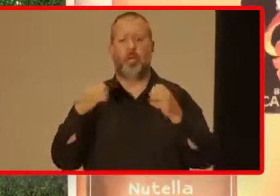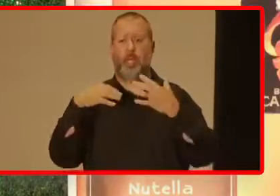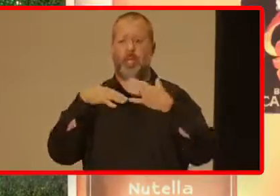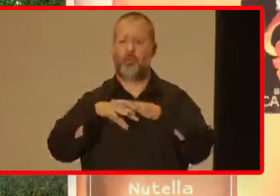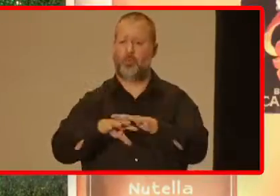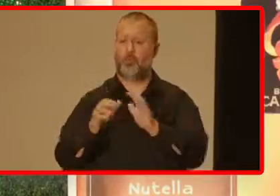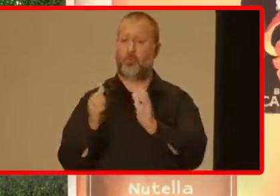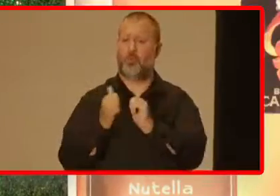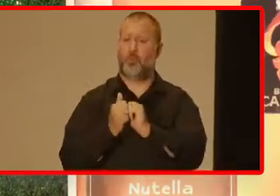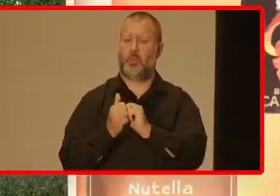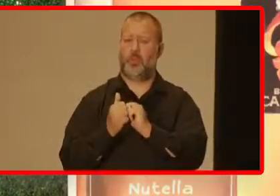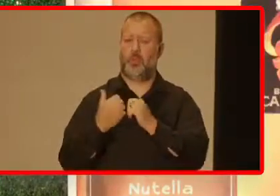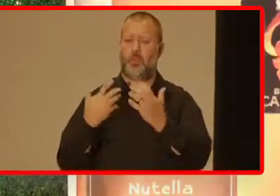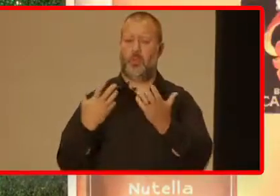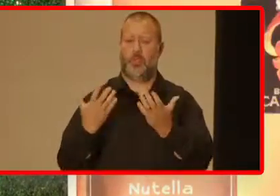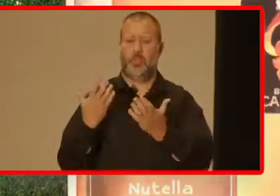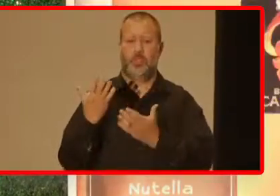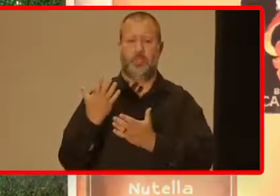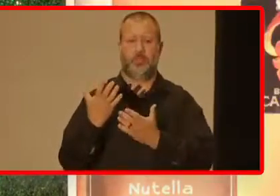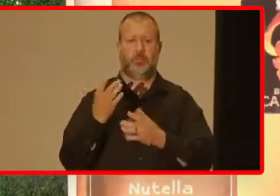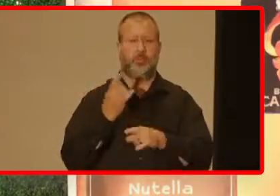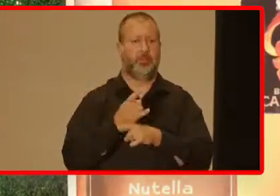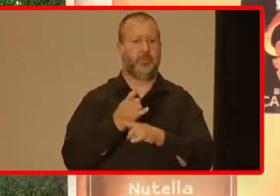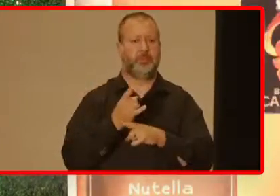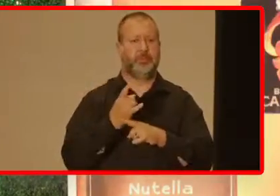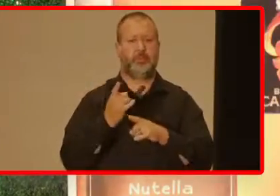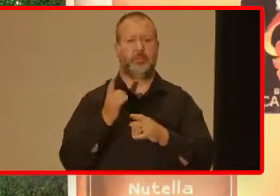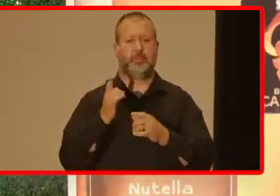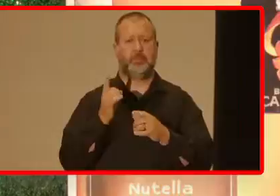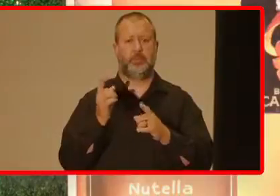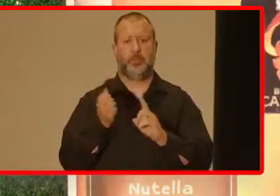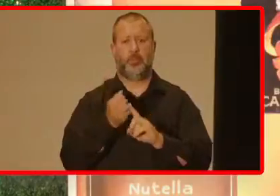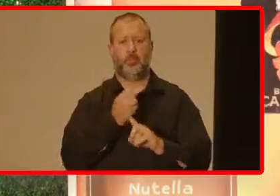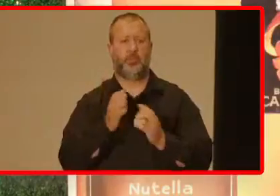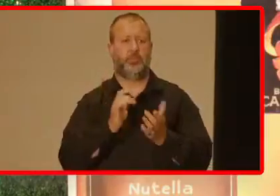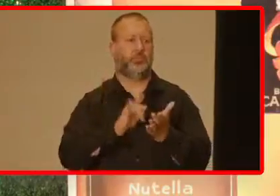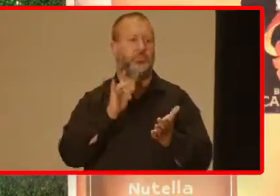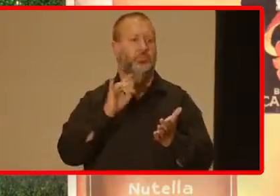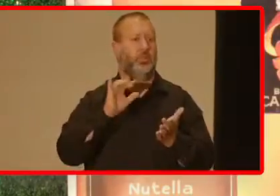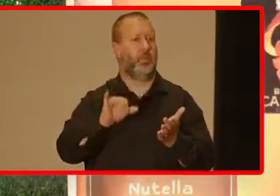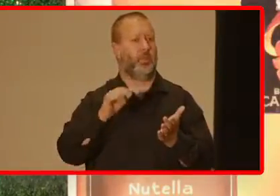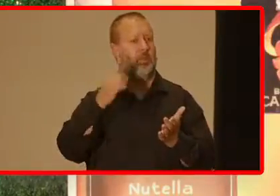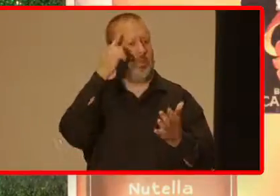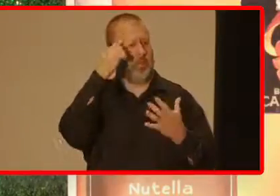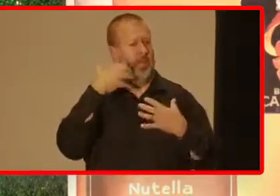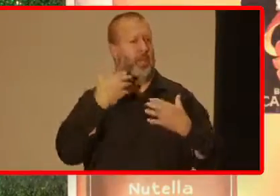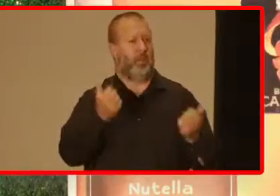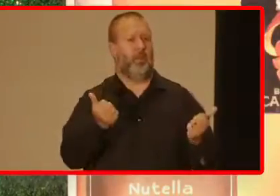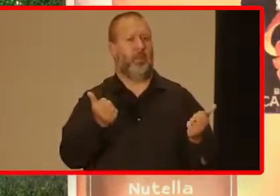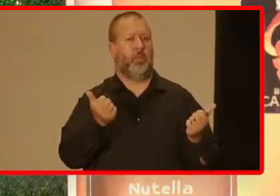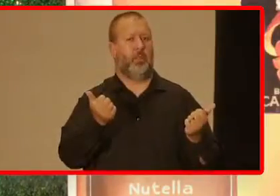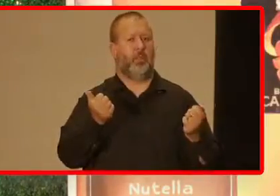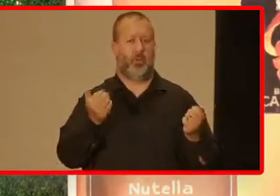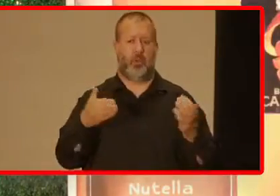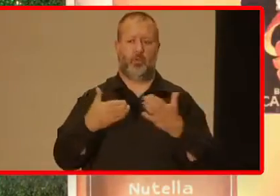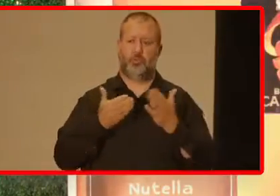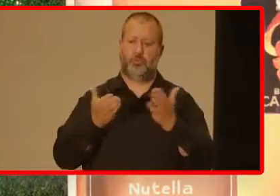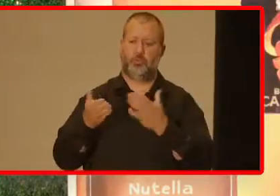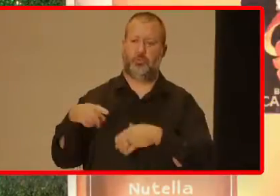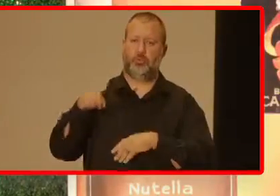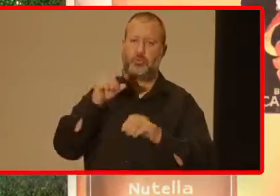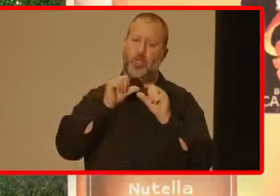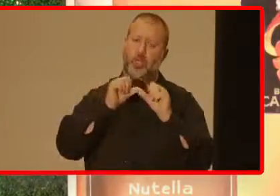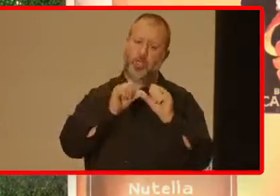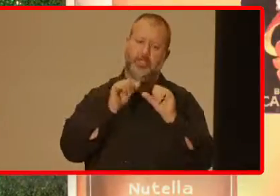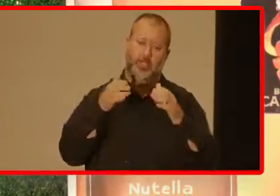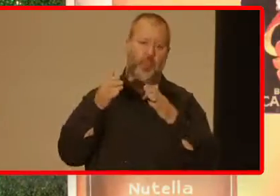with substance abuse to get those and mental health to get all the services going in the